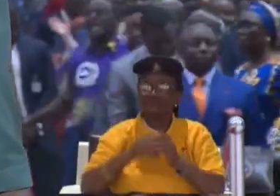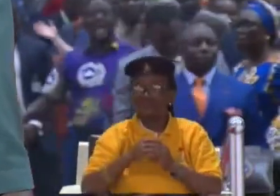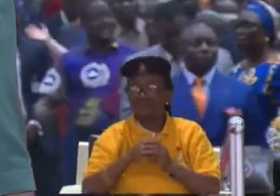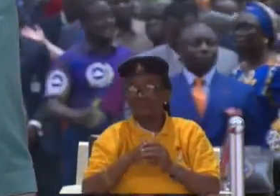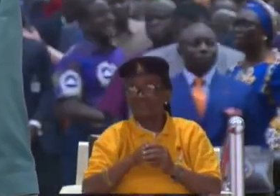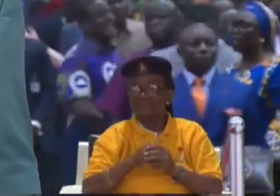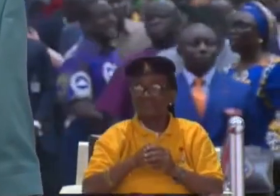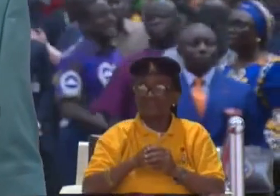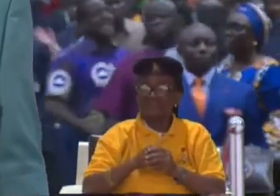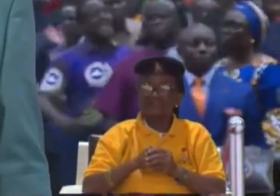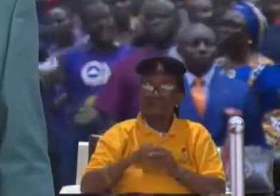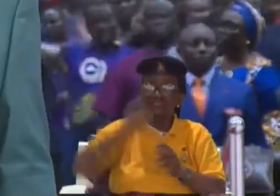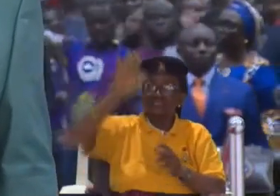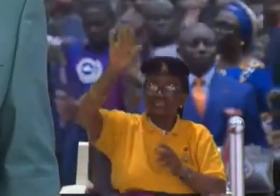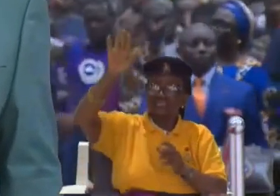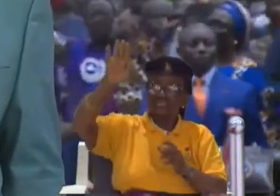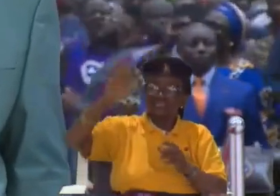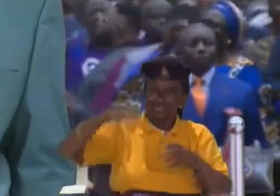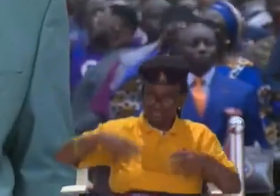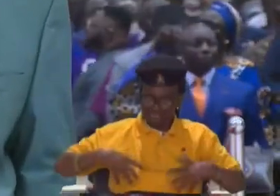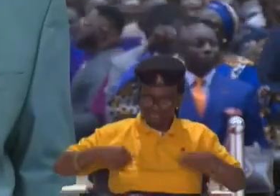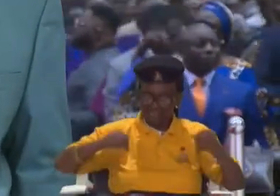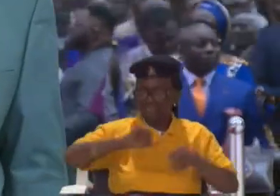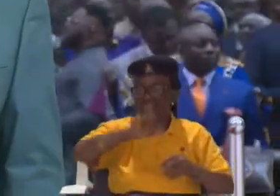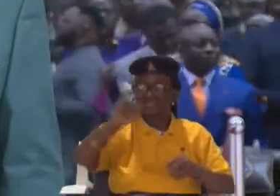His healing power is